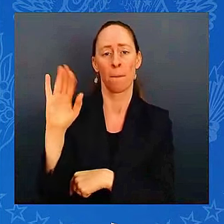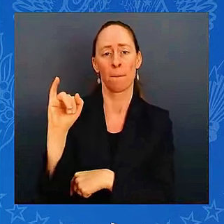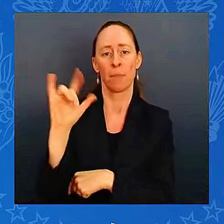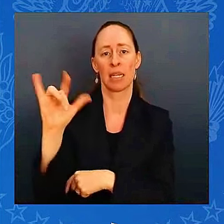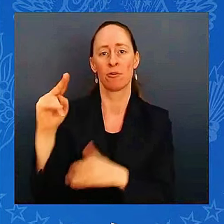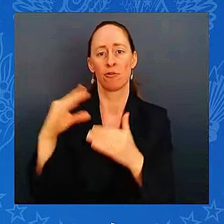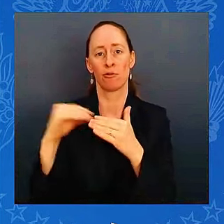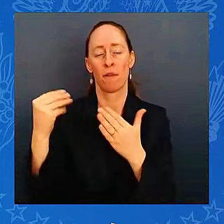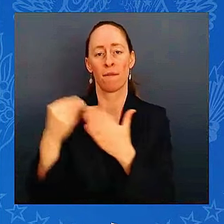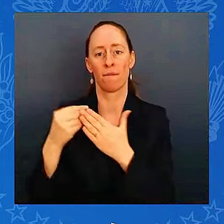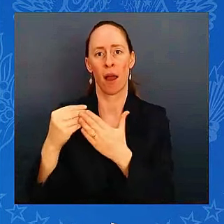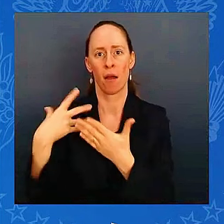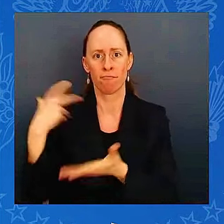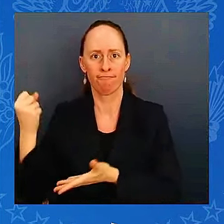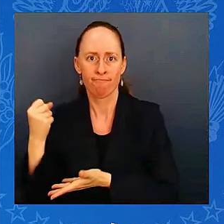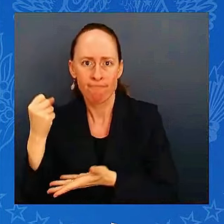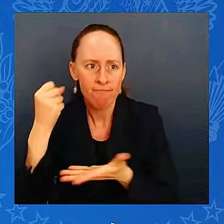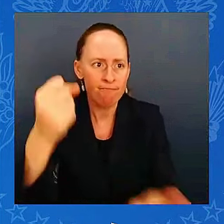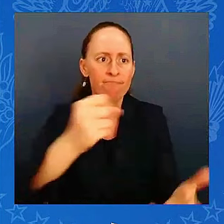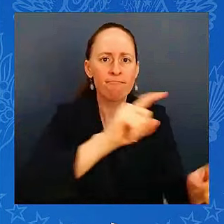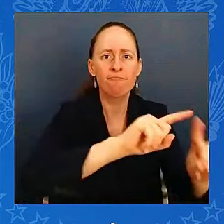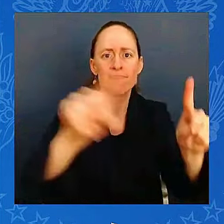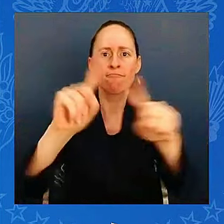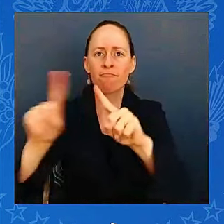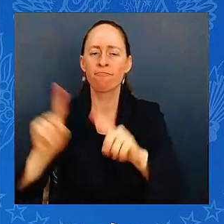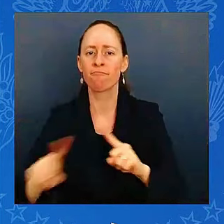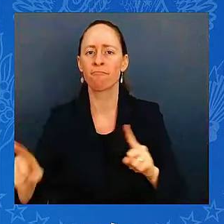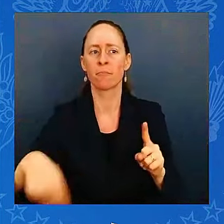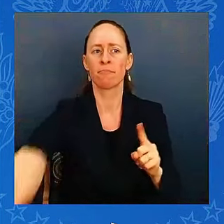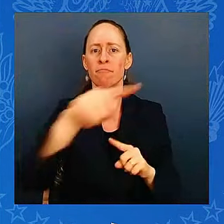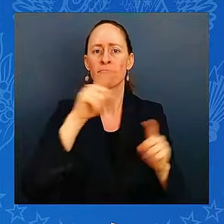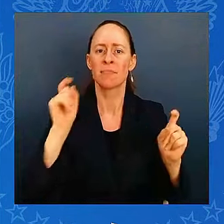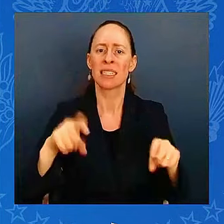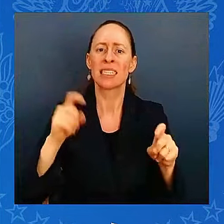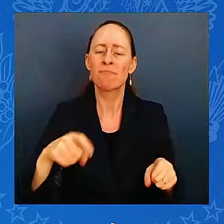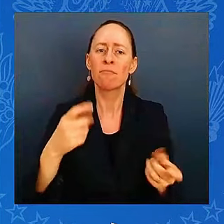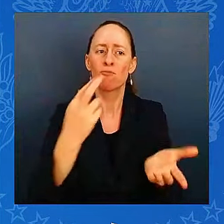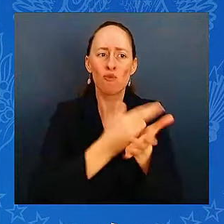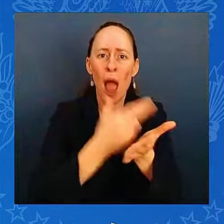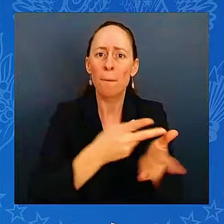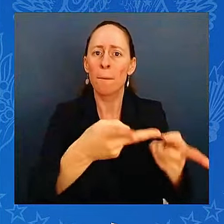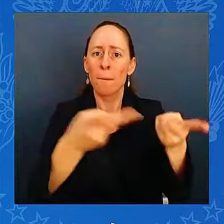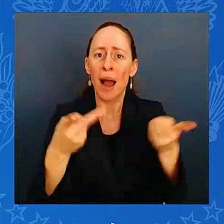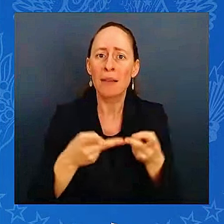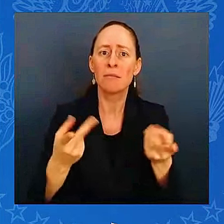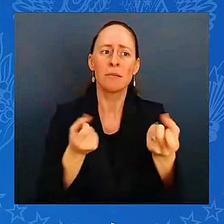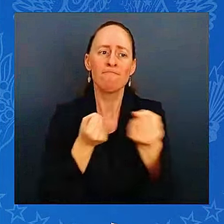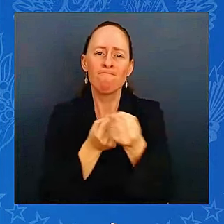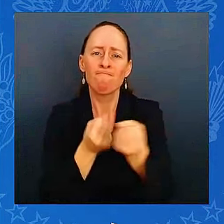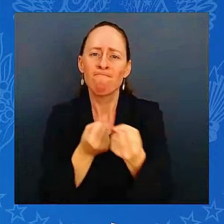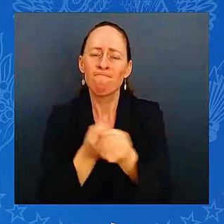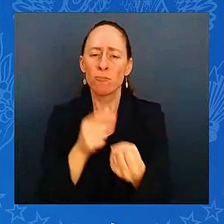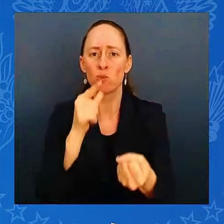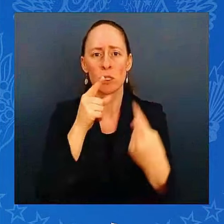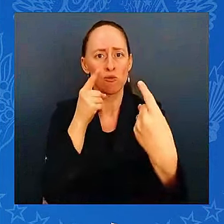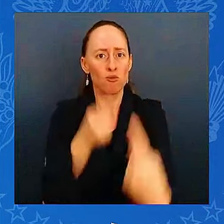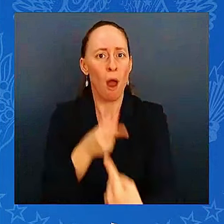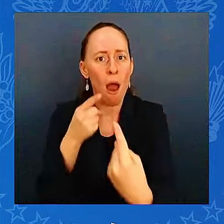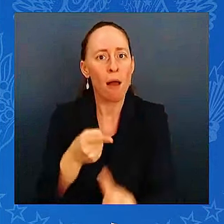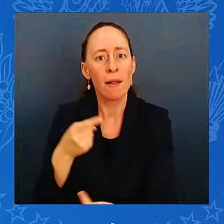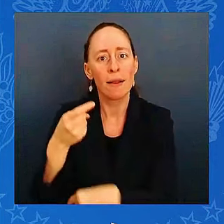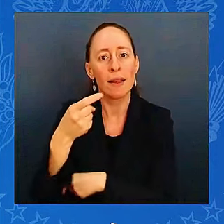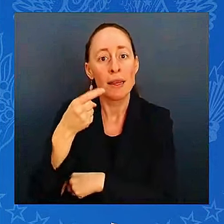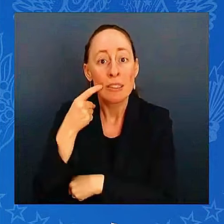and support. I issued an executive order that cut cartel leaders off from our financial system, including